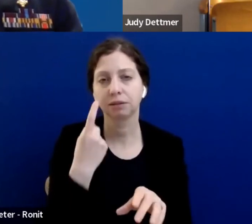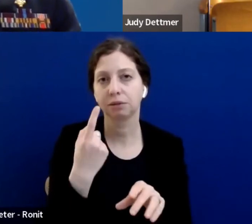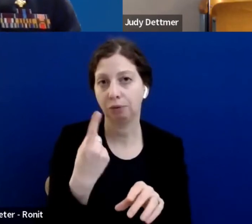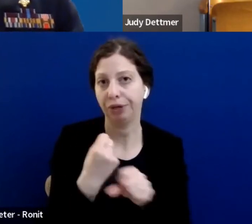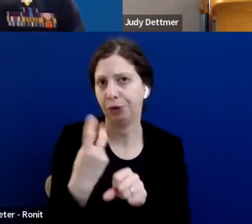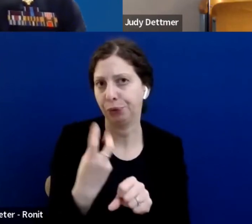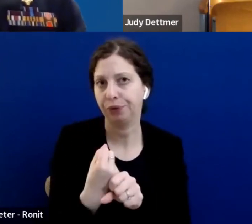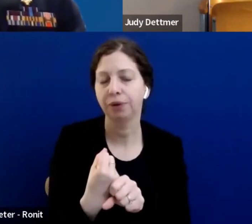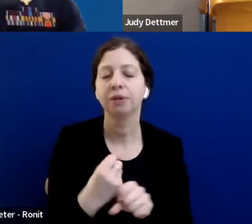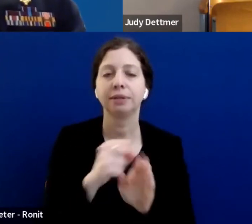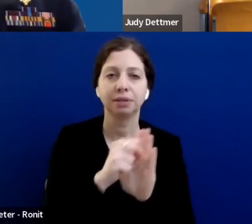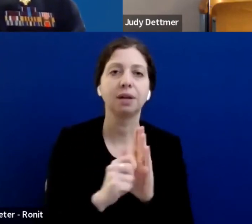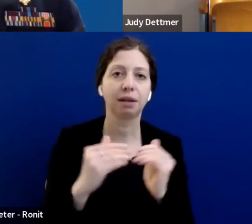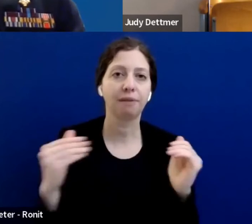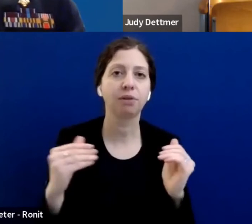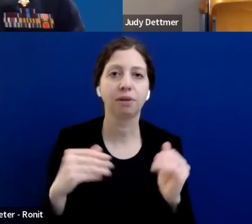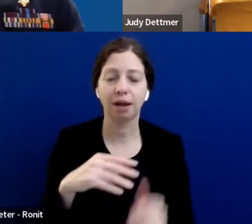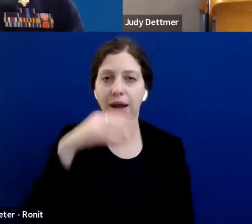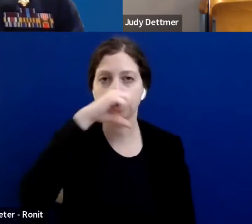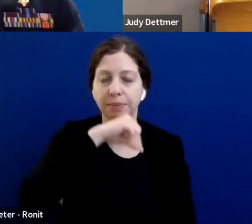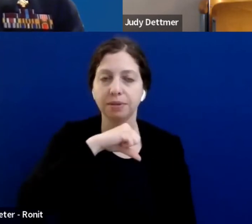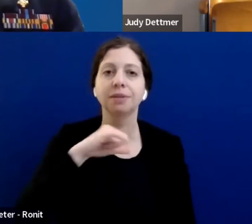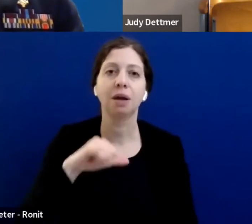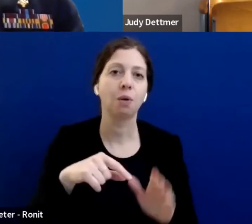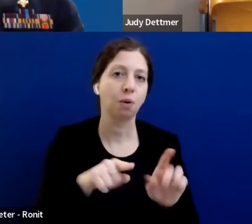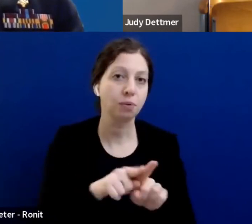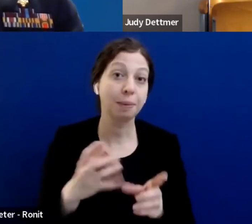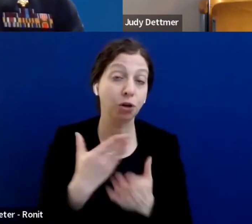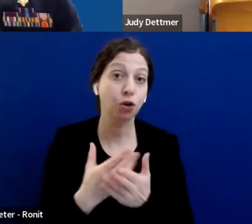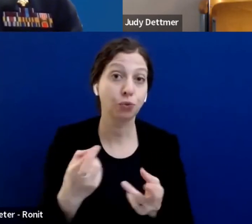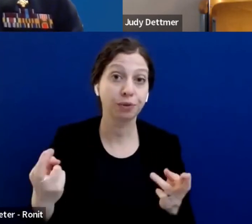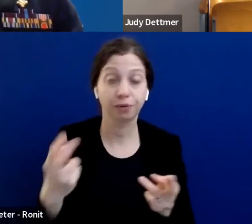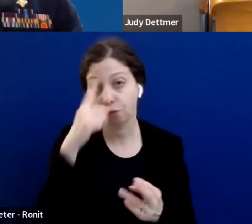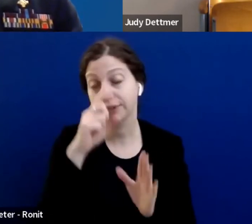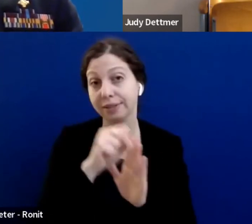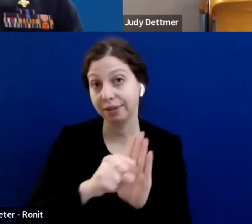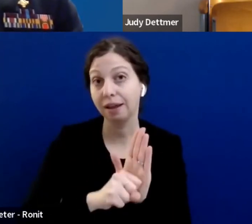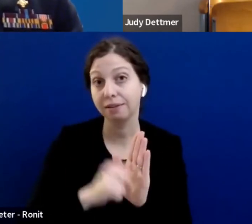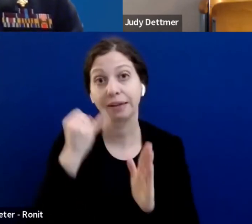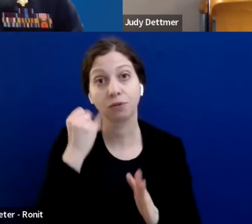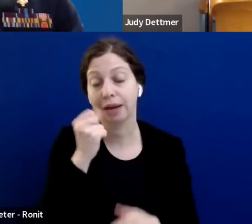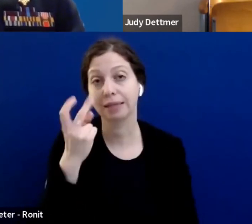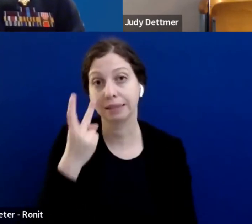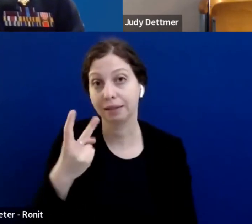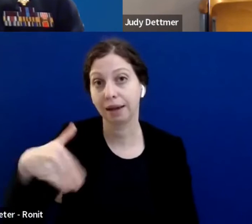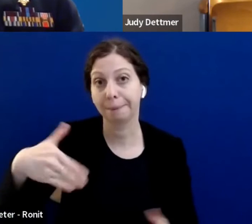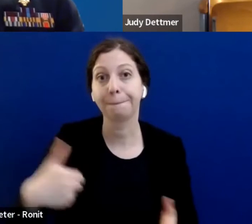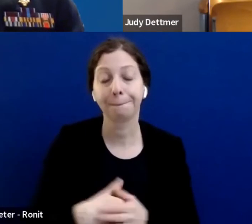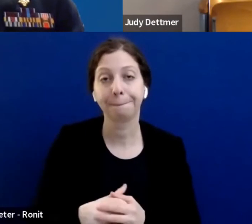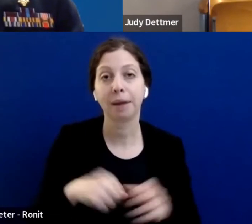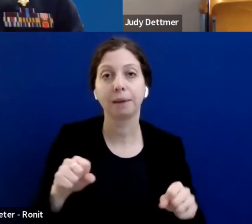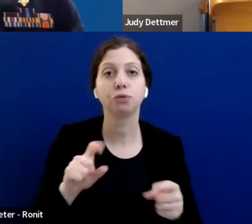state level estimates. And so that also may be a good resource for states, if you haven't seen it already, to be